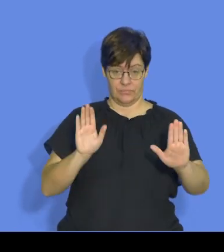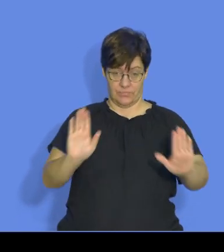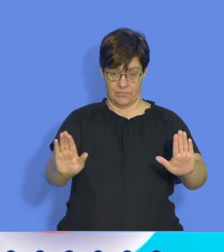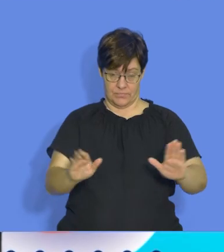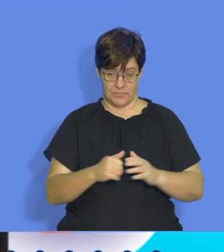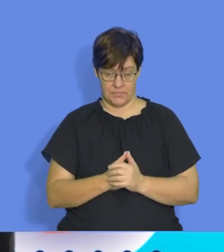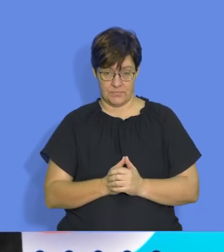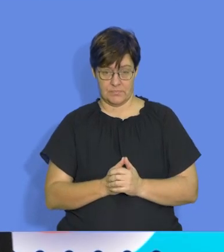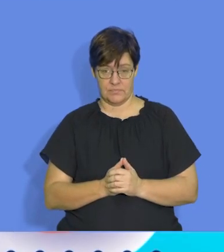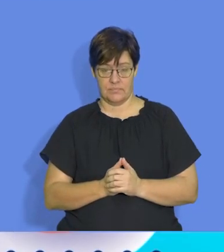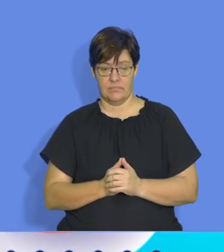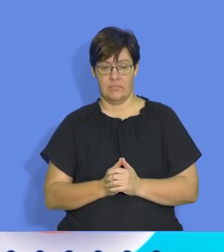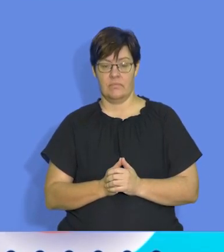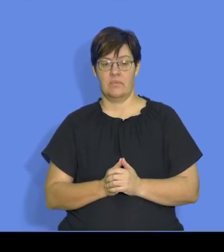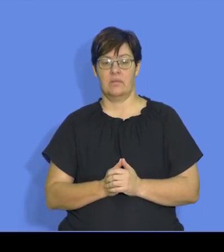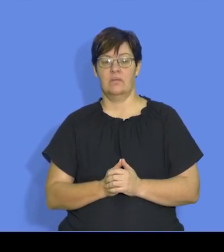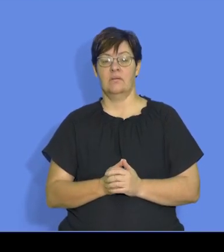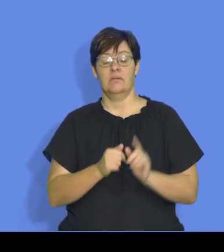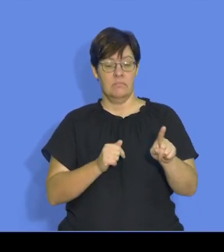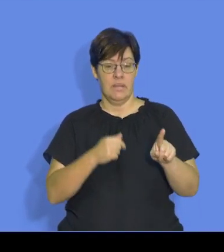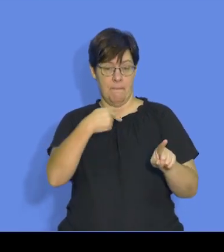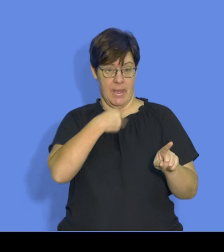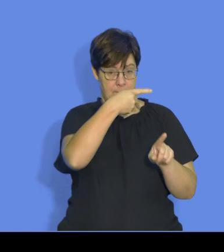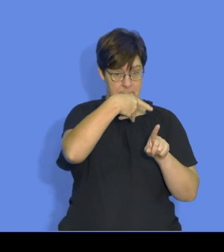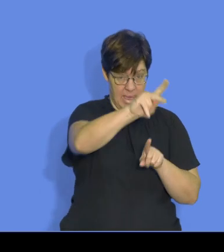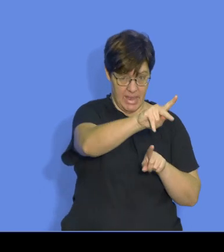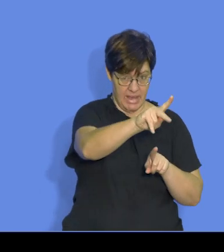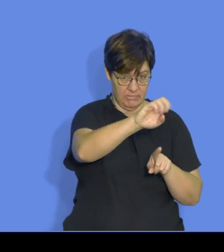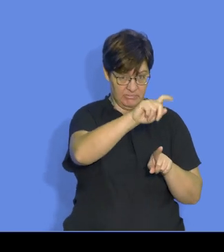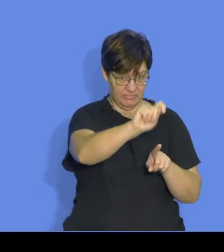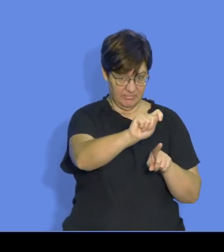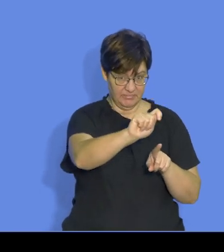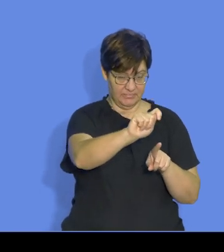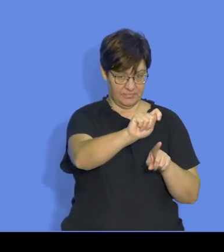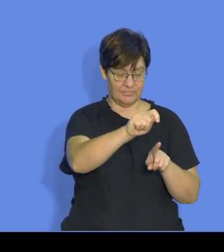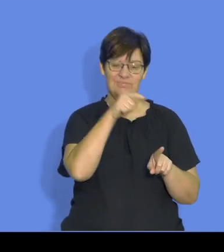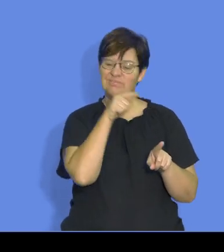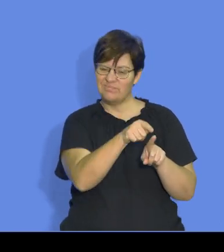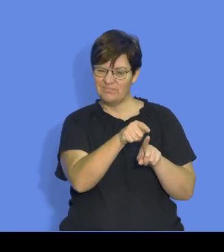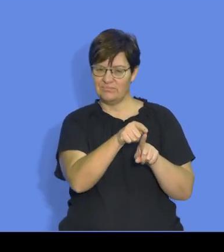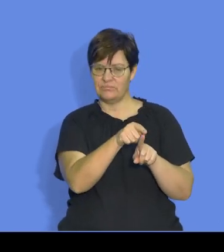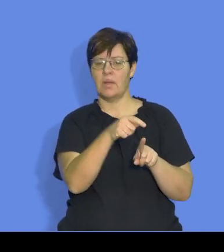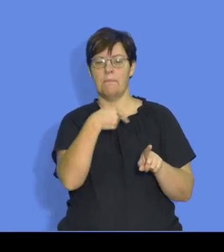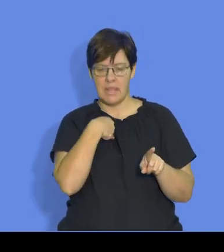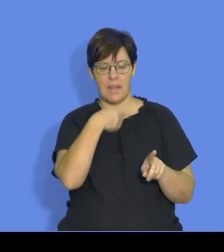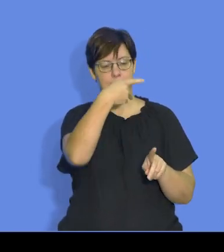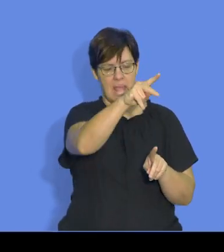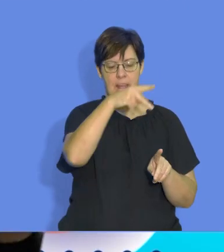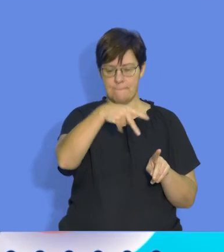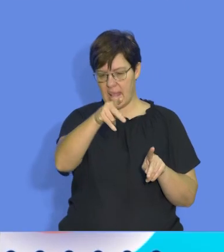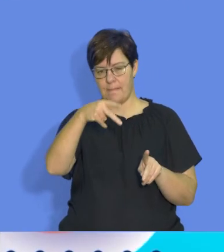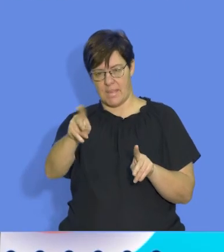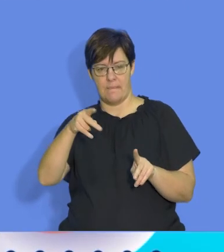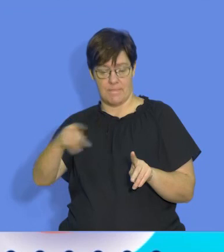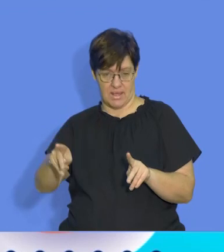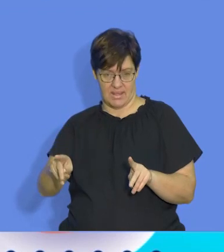categories, right? The VAT input, like we said, is all the VAT that we have paid